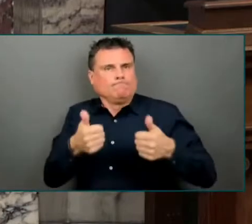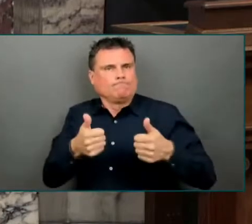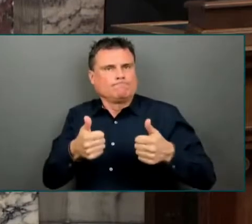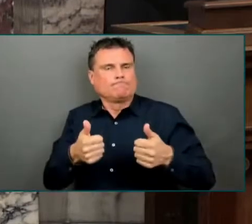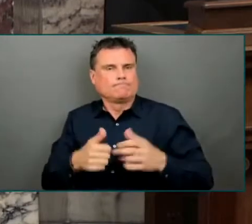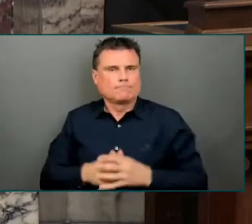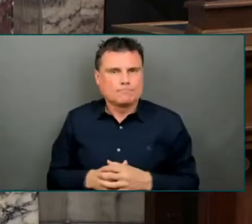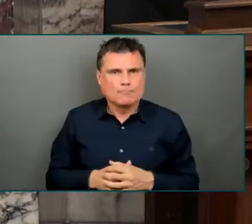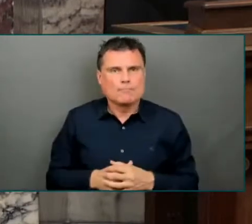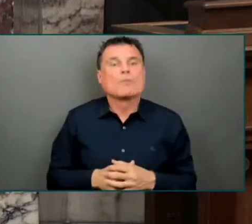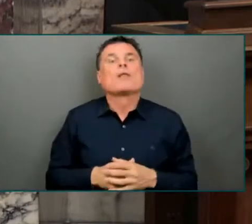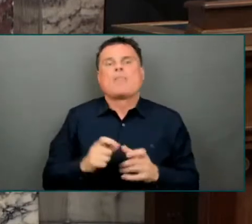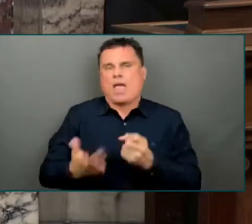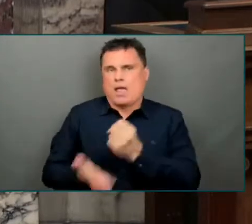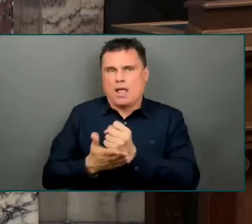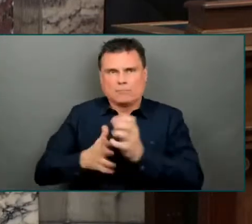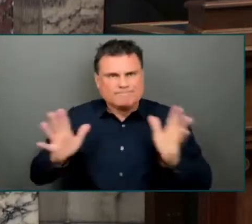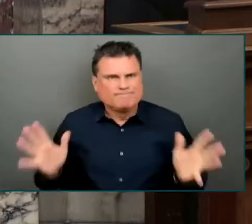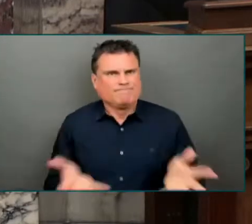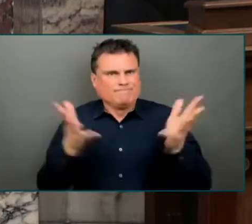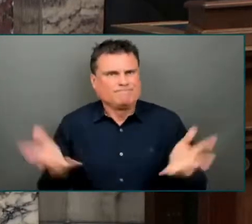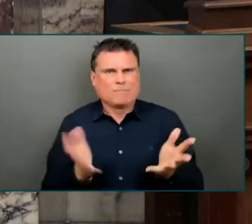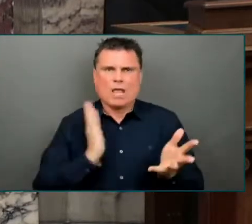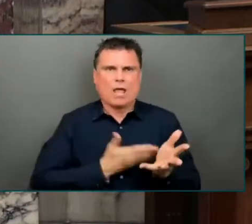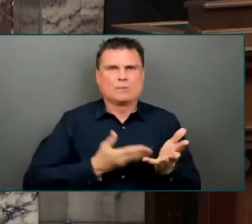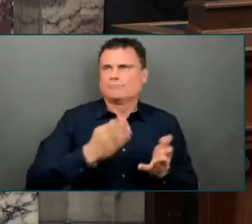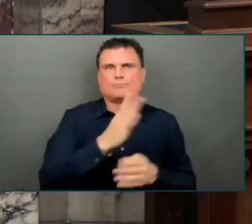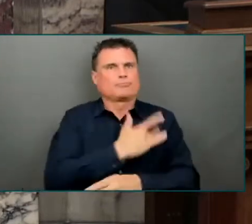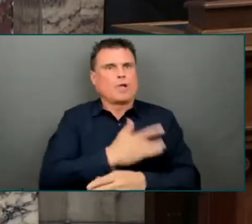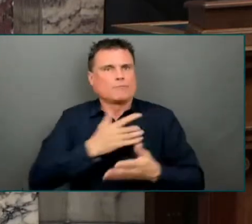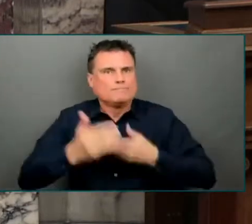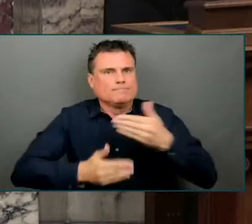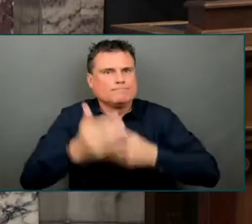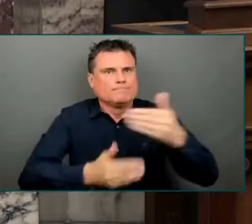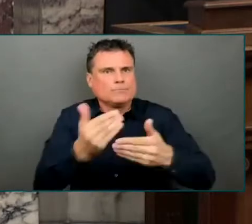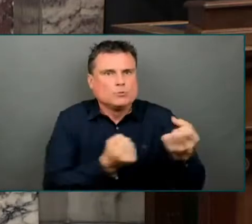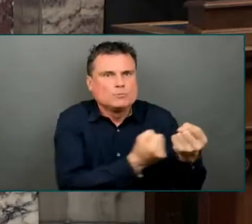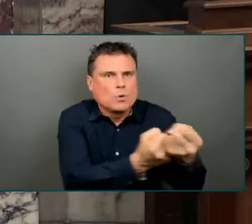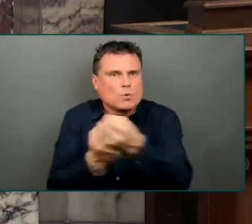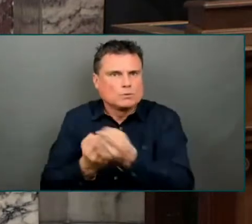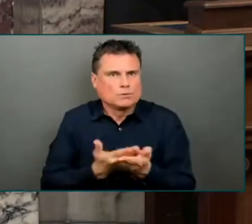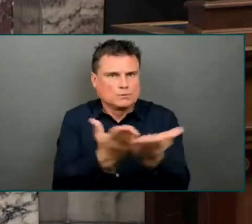providing more supports per capita for people and businesses than any other province.